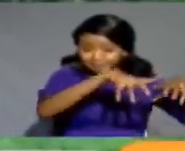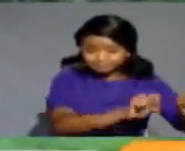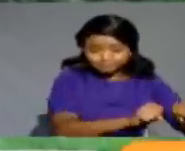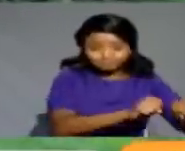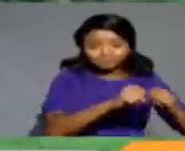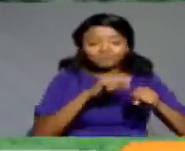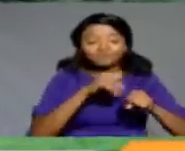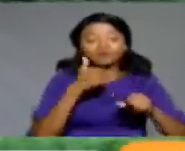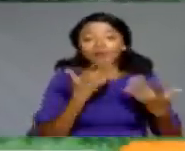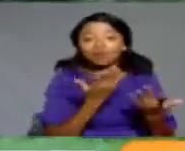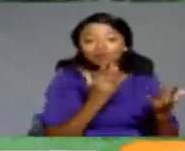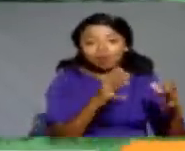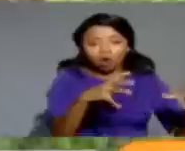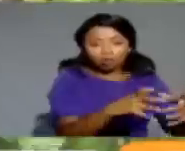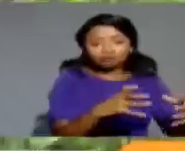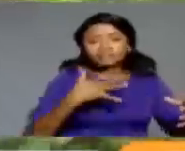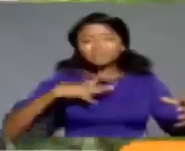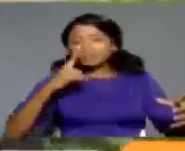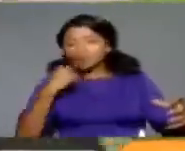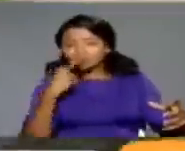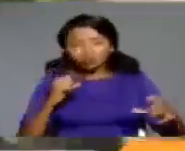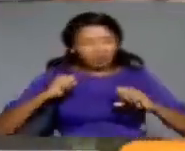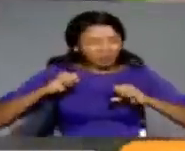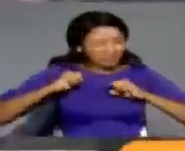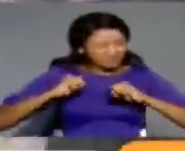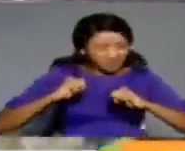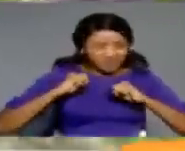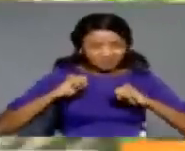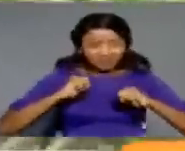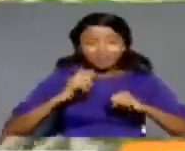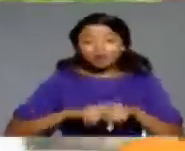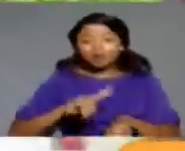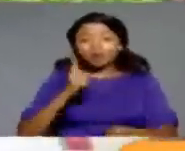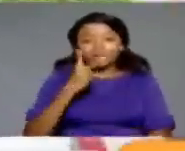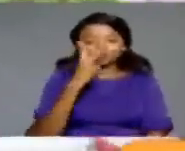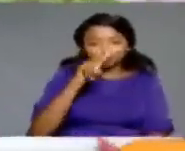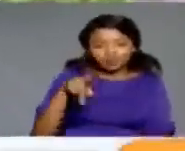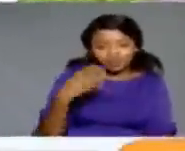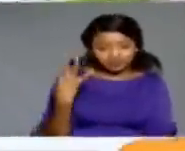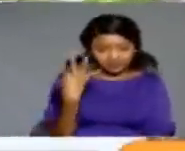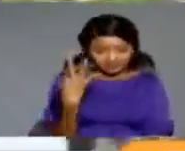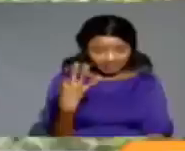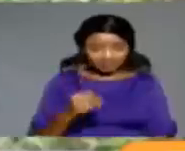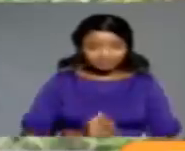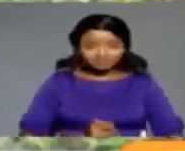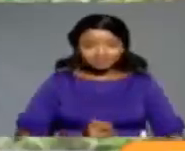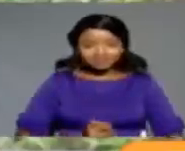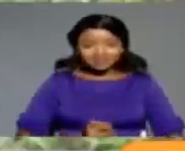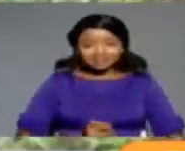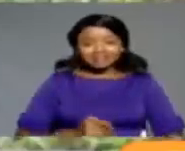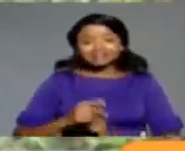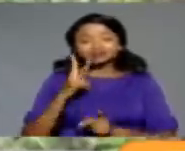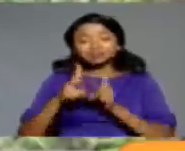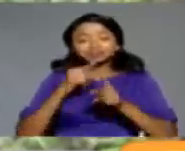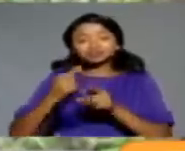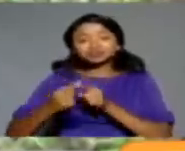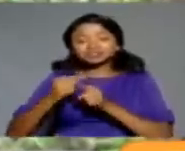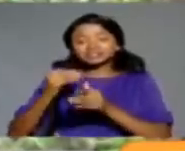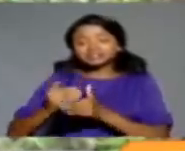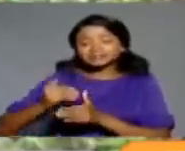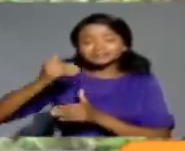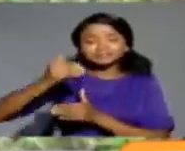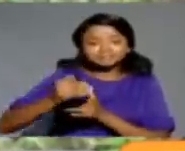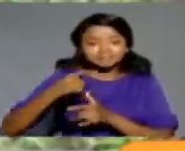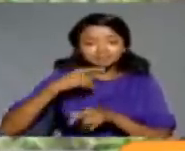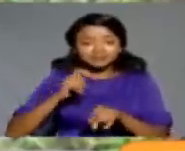community by powerful individuals in 2003, just 23 years after the white man surrendered it to allow for the